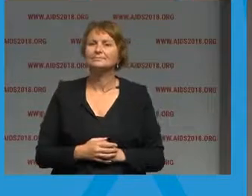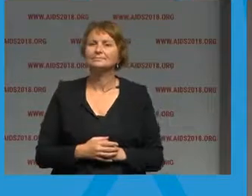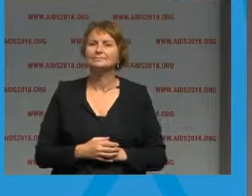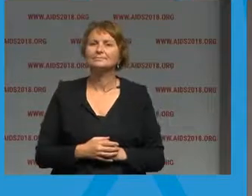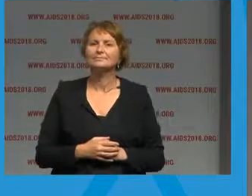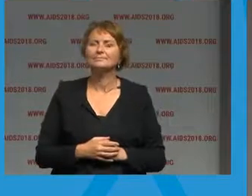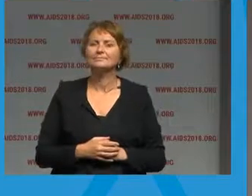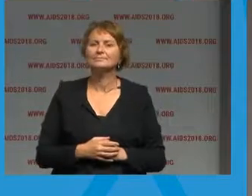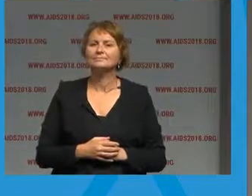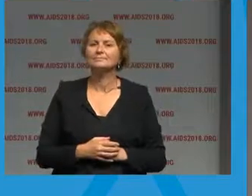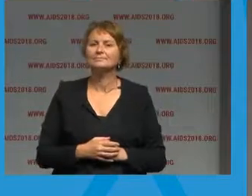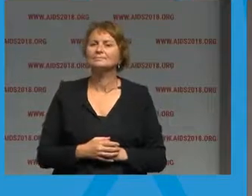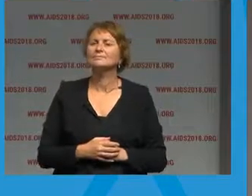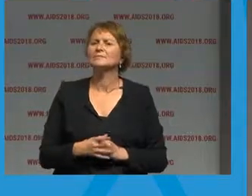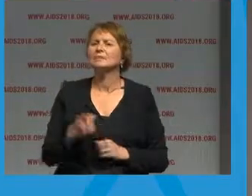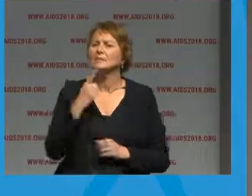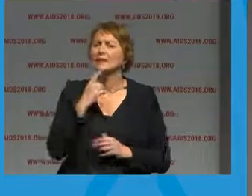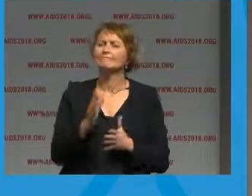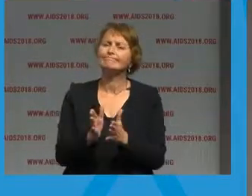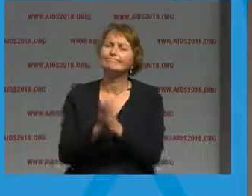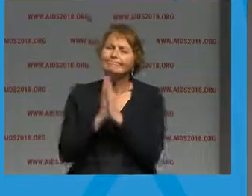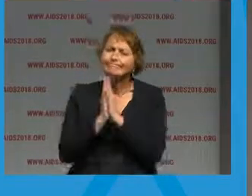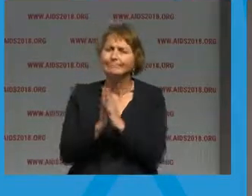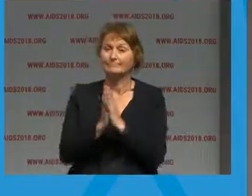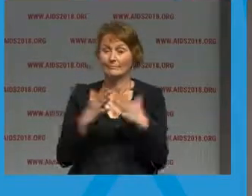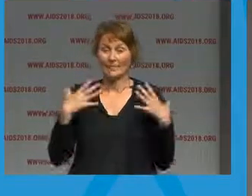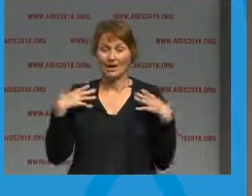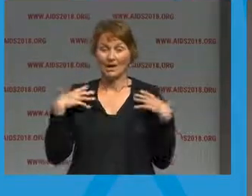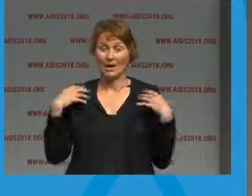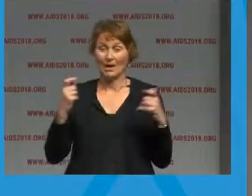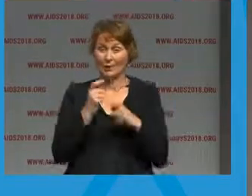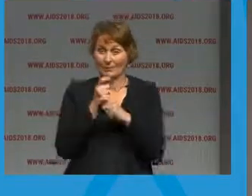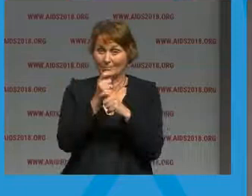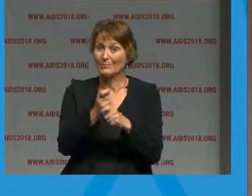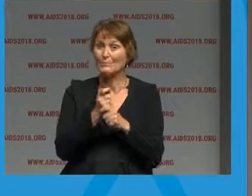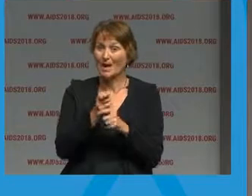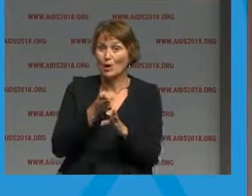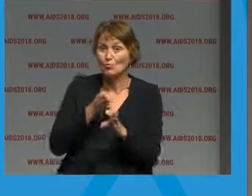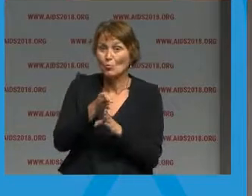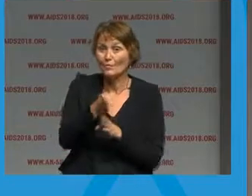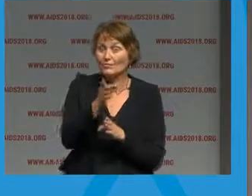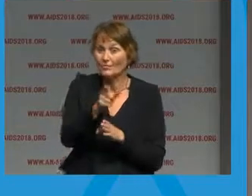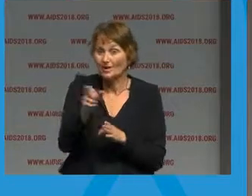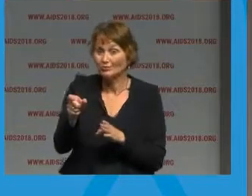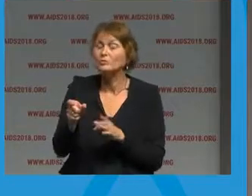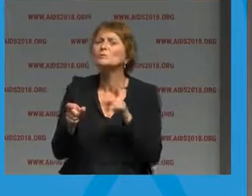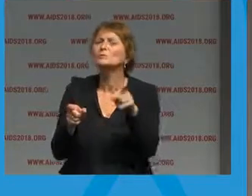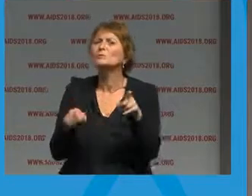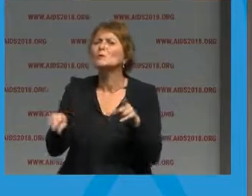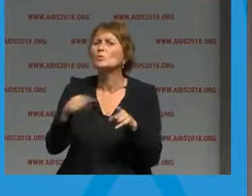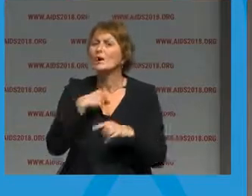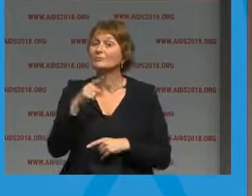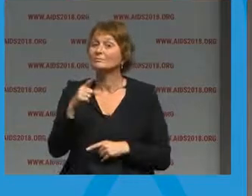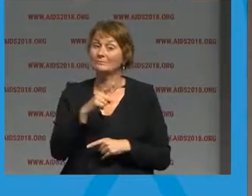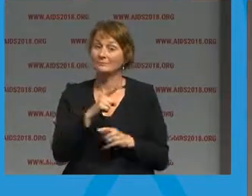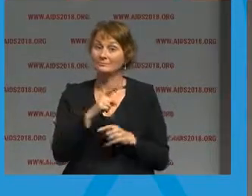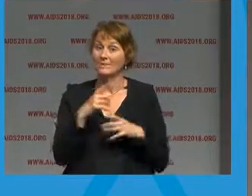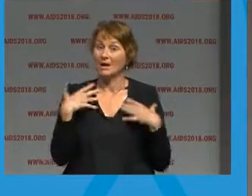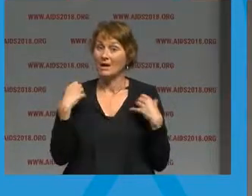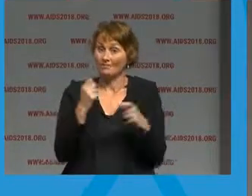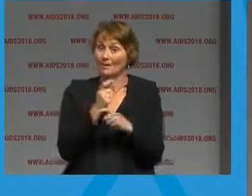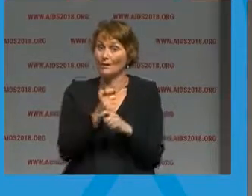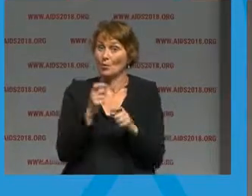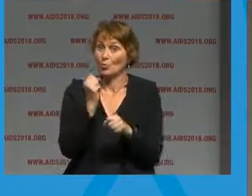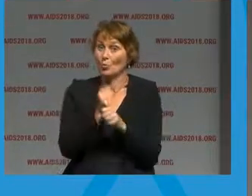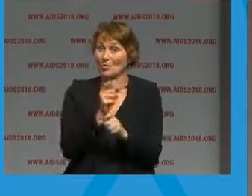plea for healthcare professionals, and I include healthcare workers in that statement, need to